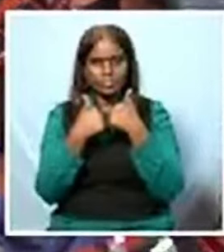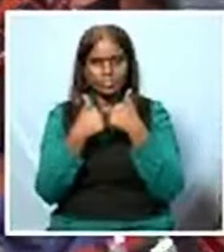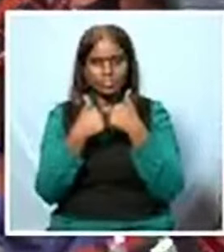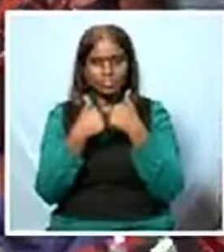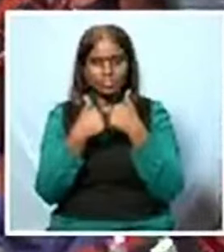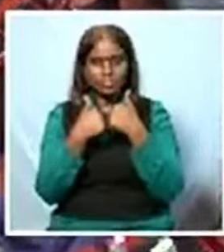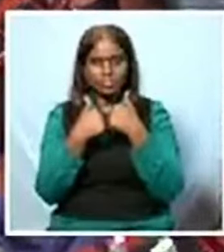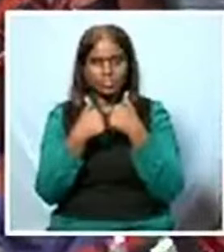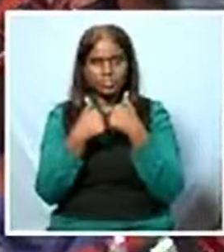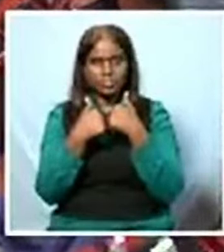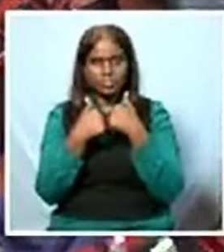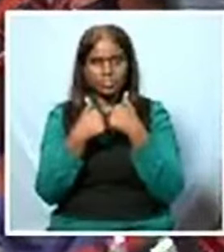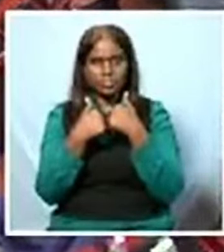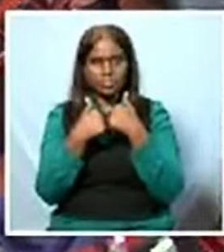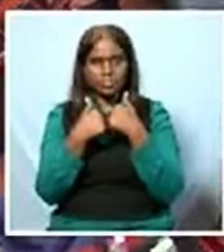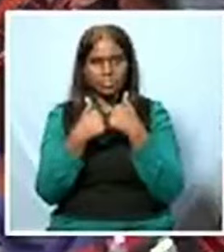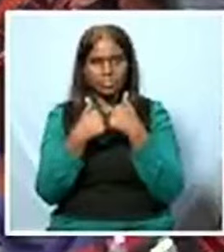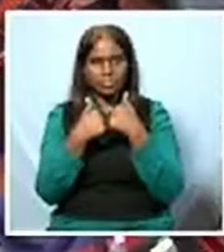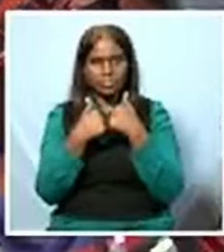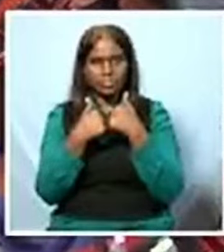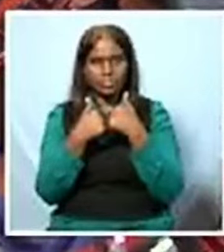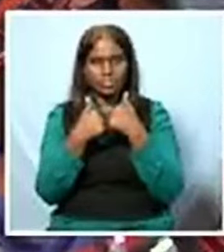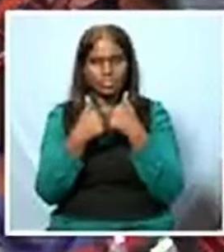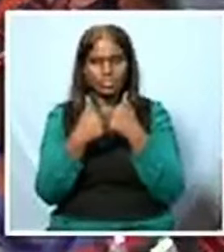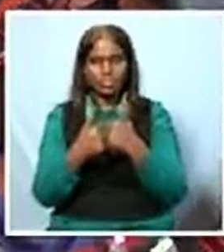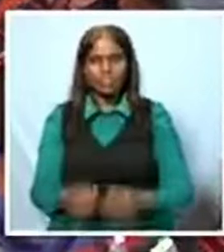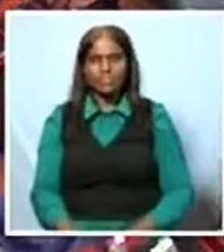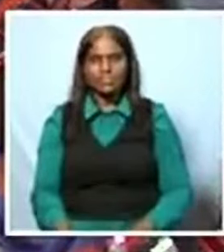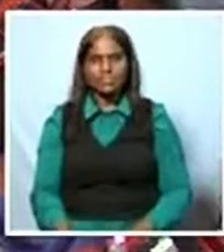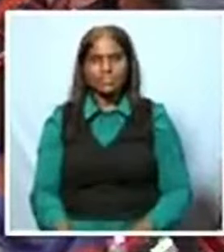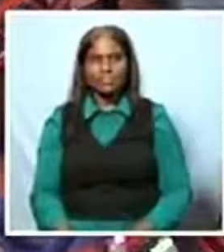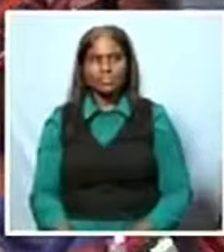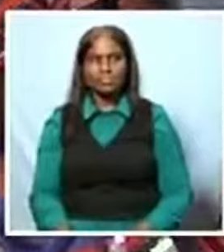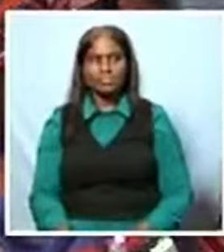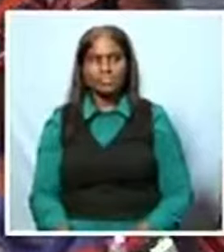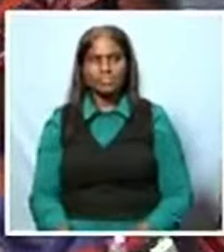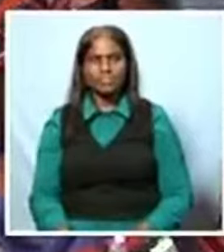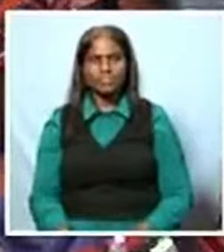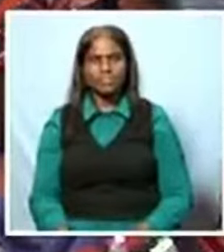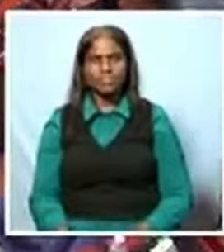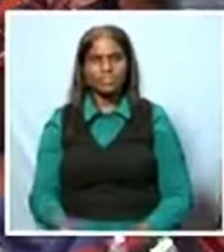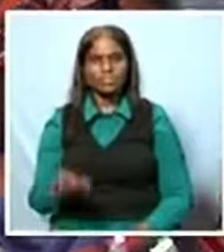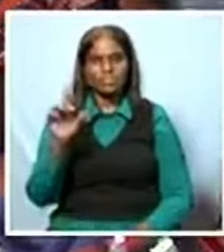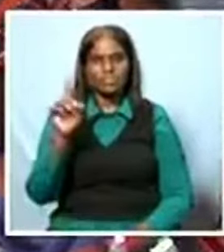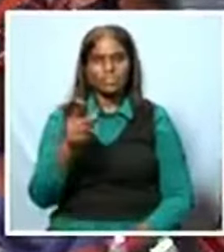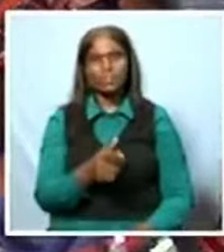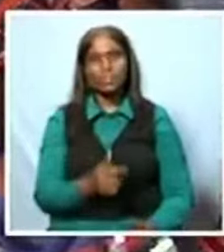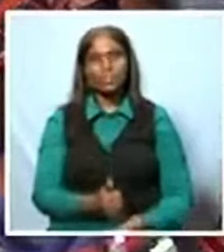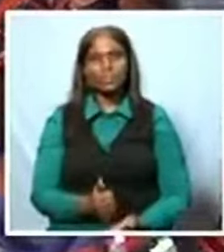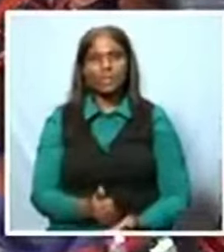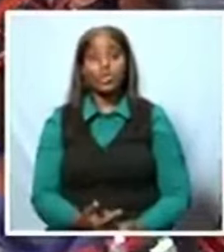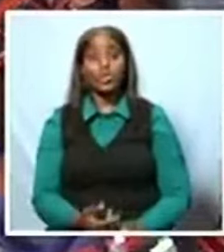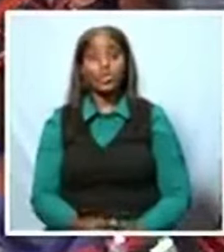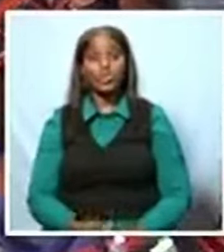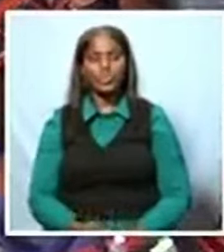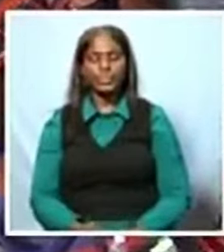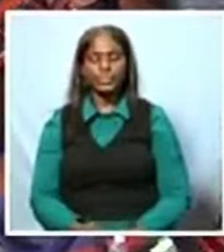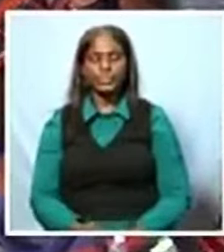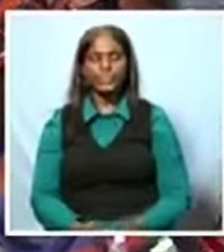your pardon, would be operationalized, Ngozi and Longwe, and D, what the cause of the delay